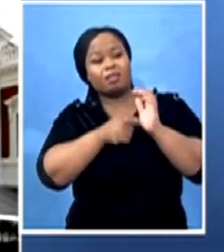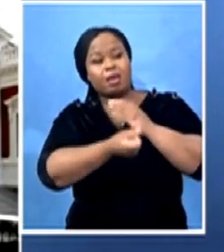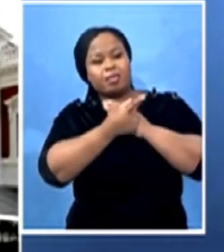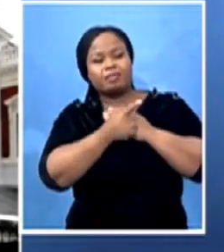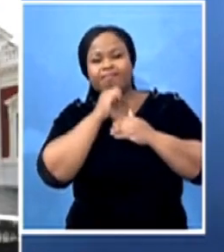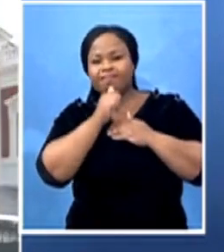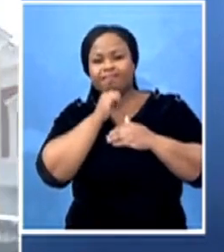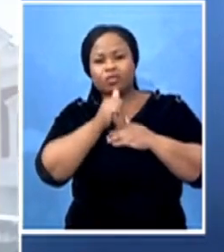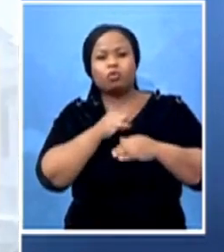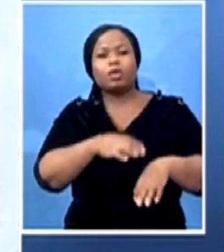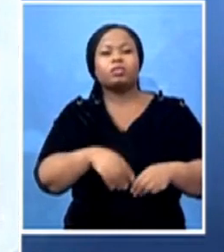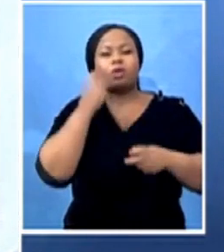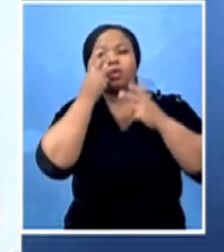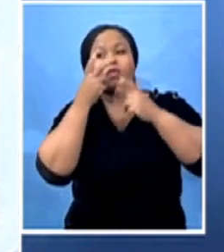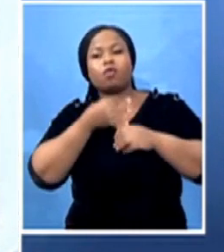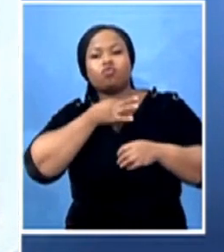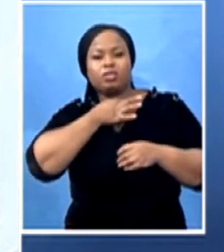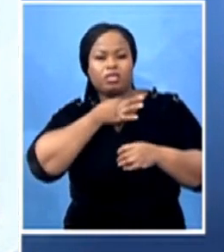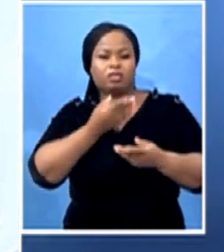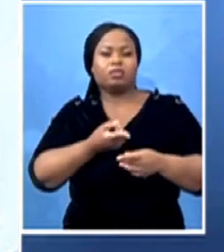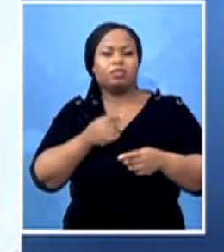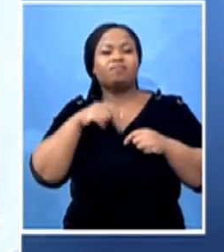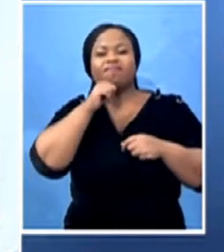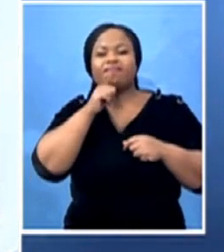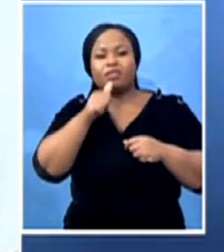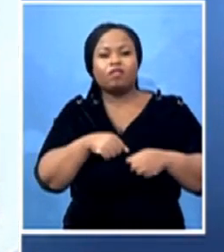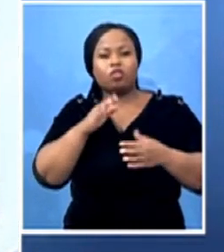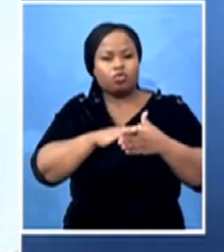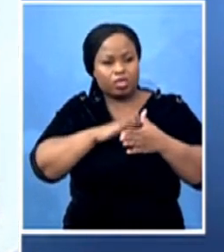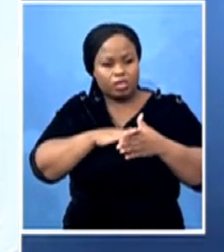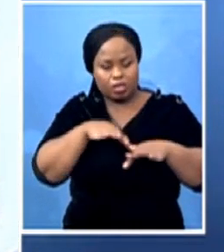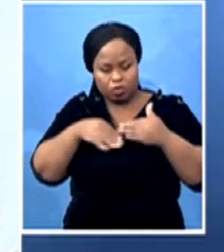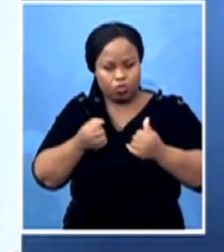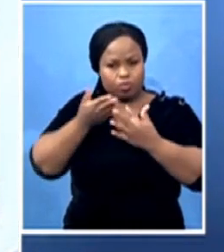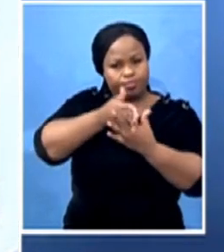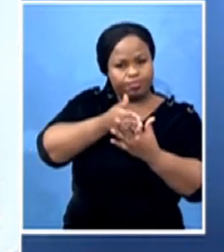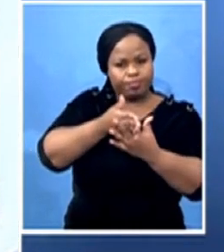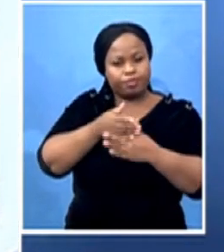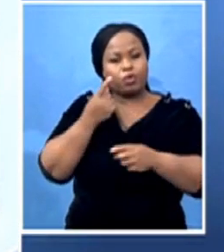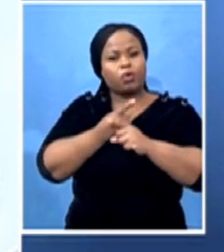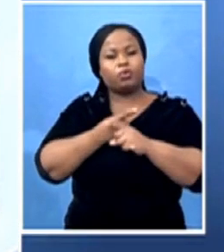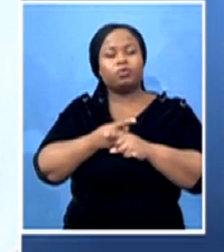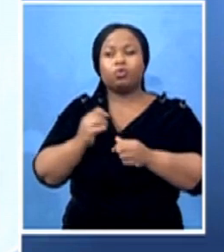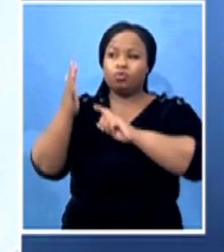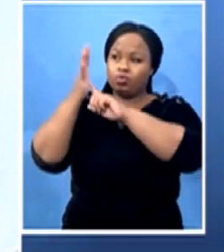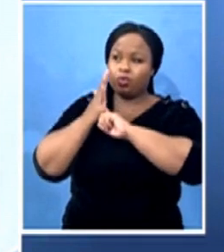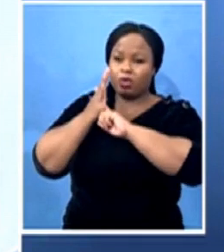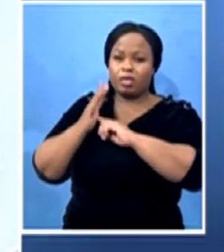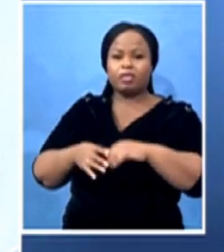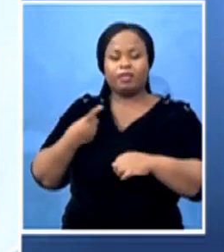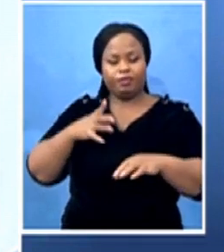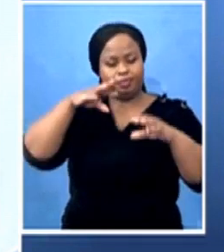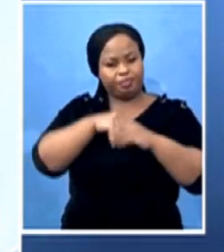mediate. You have also showed us that being active in and amongst our communities is a better